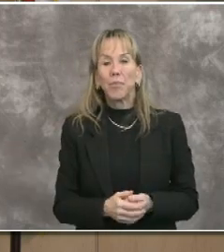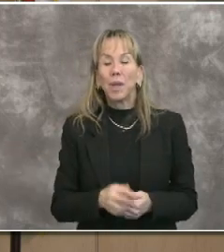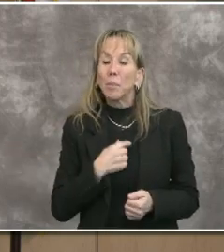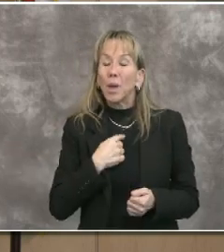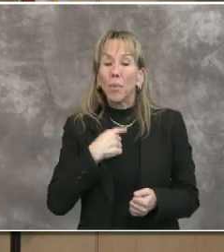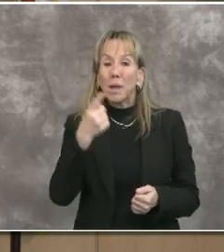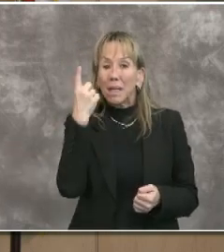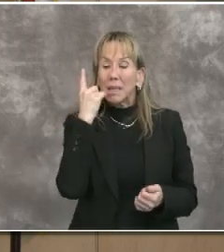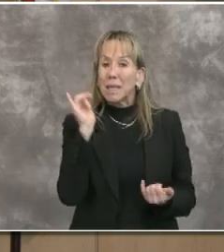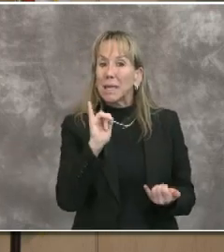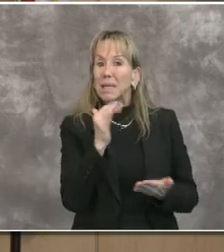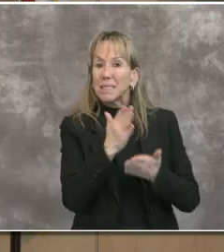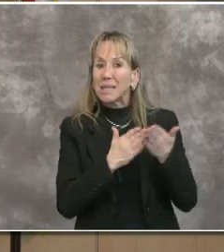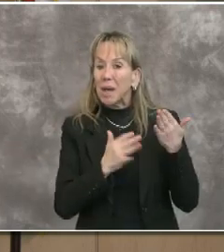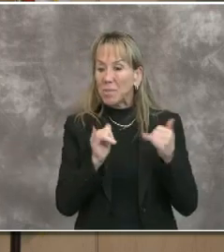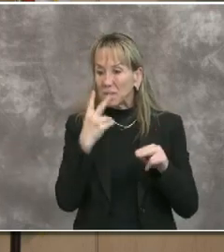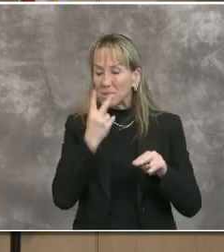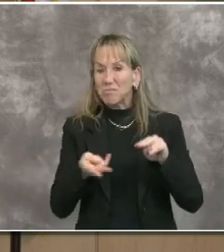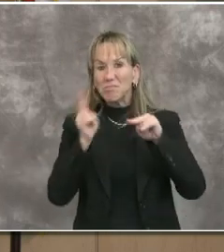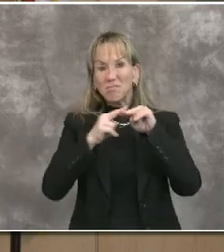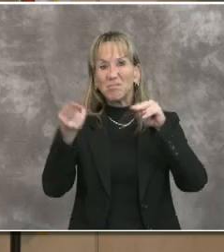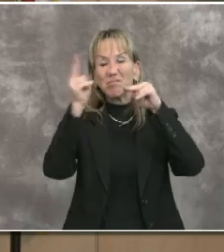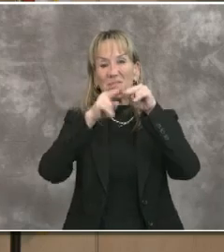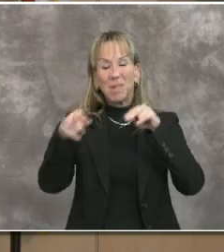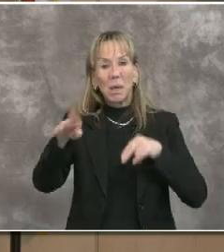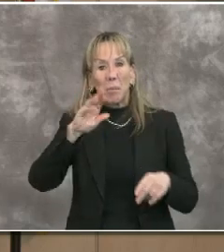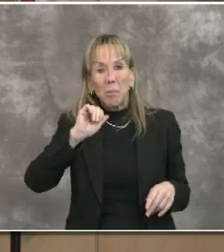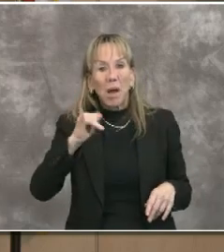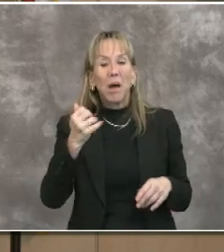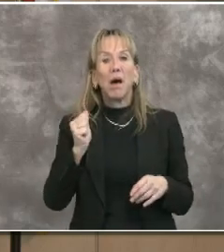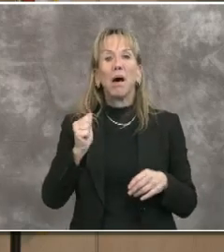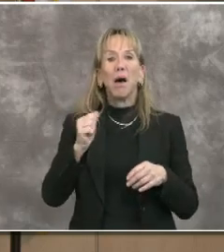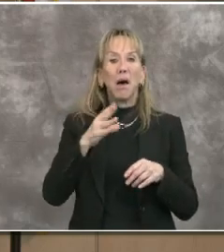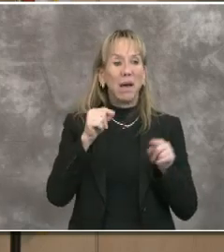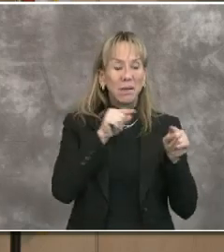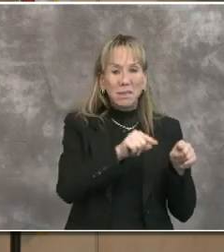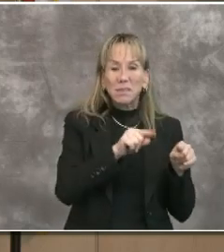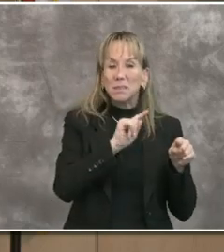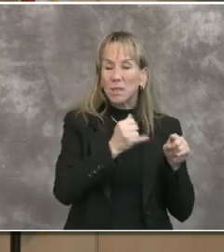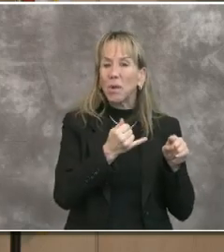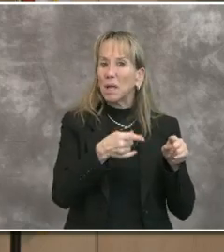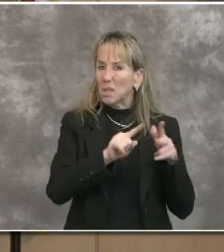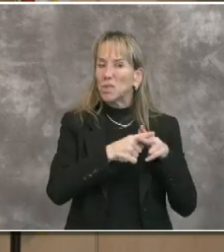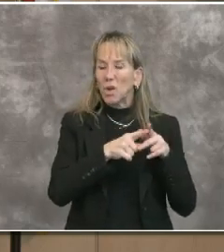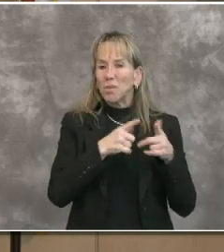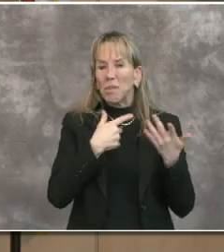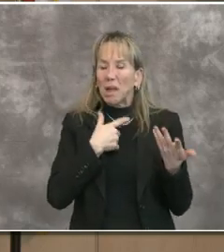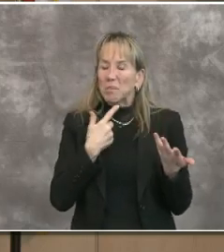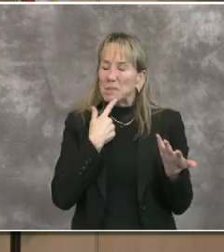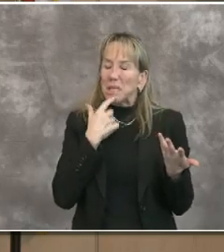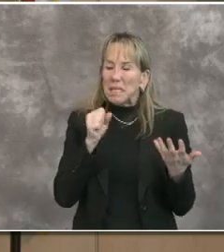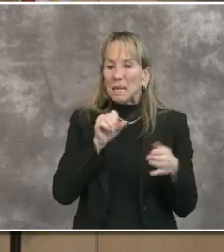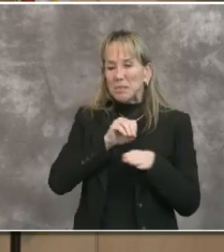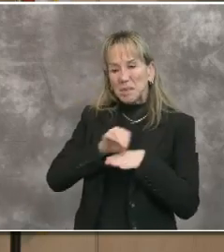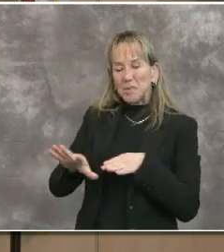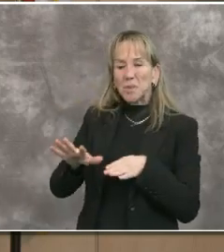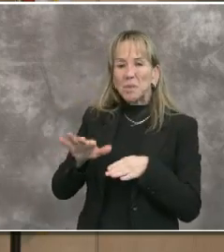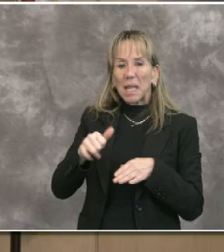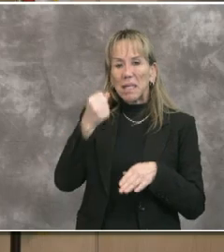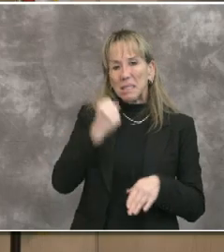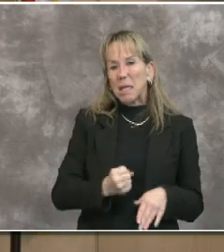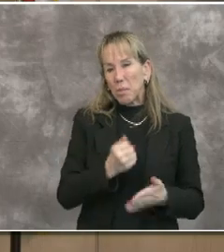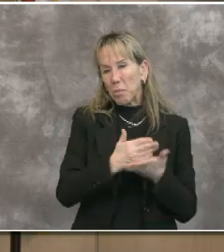that is in northern Baja California is impacting the southern part of the county, and we're watching that again very